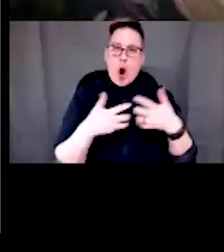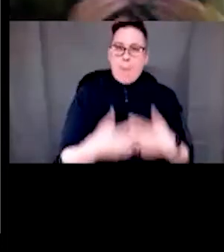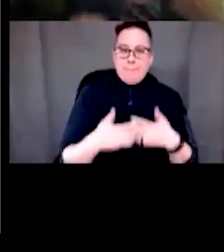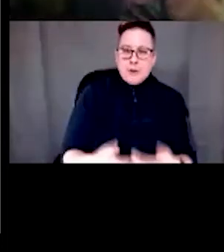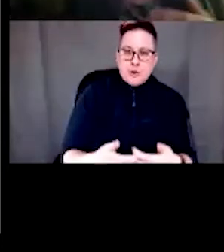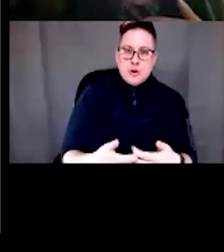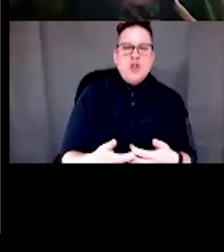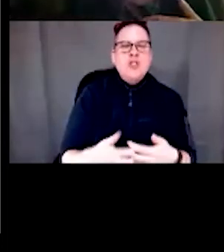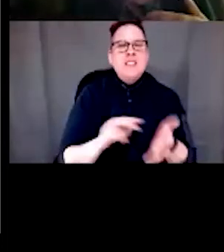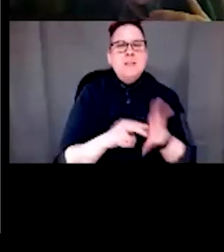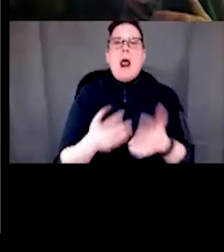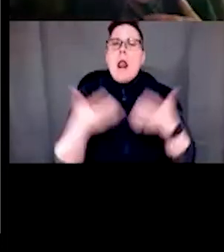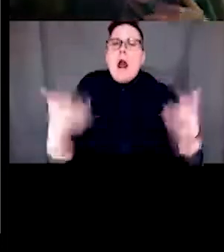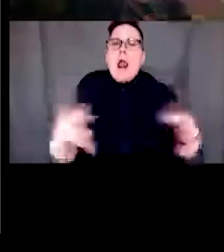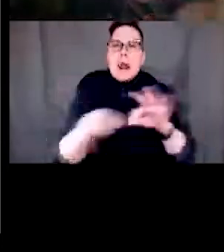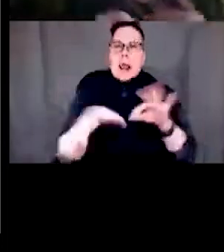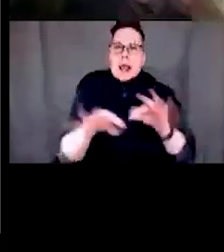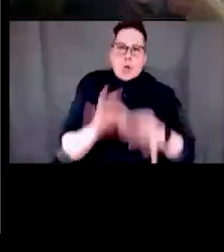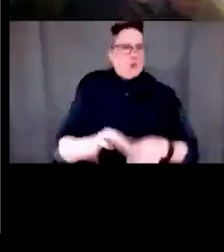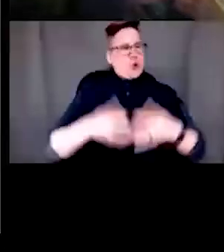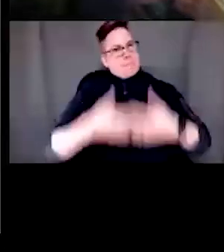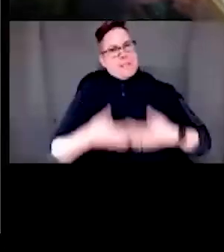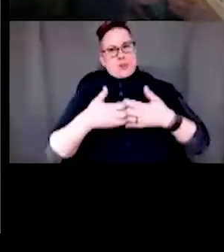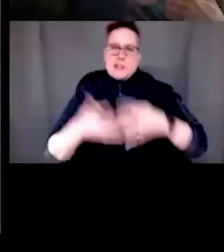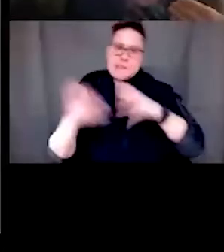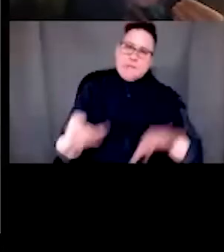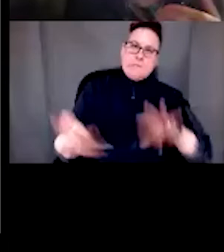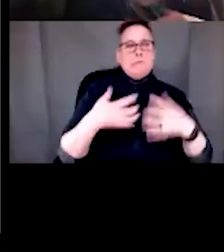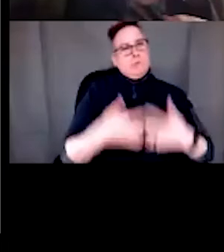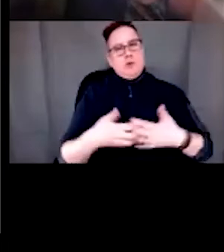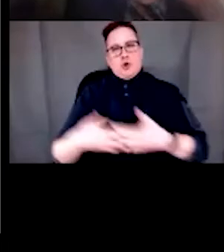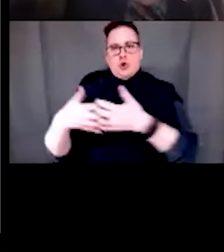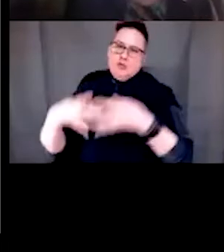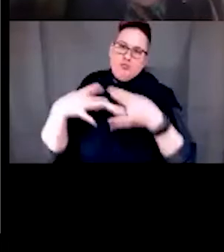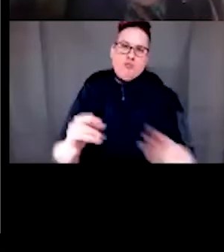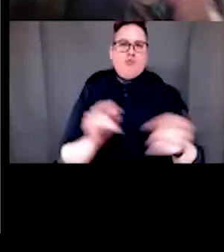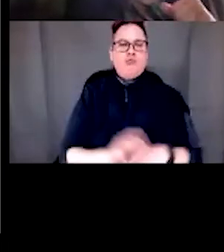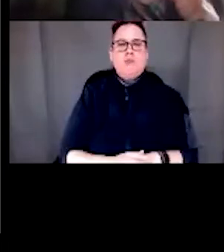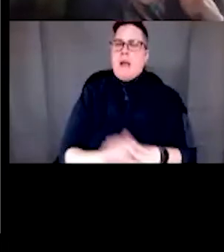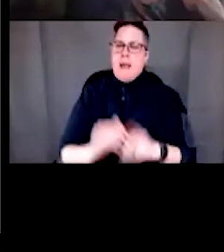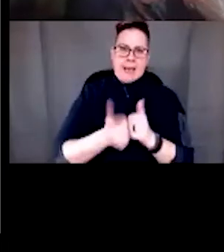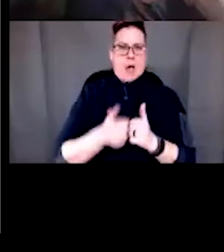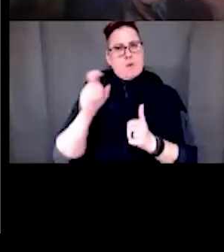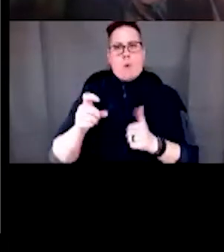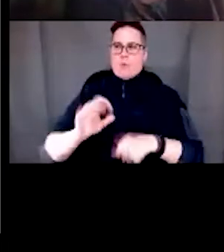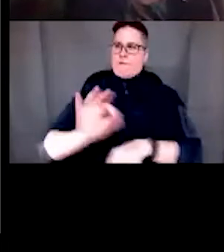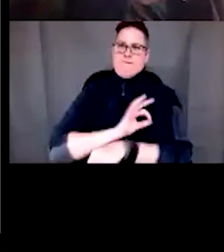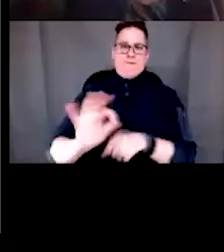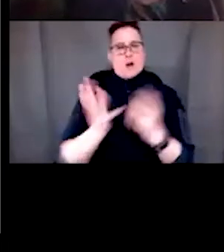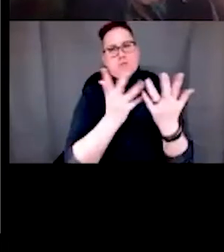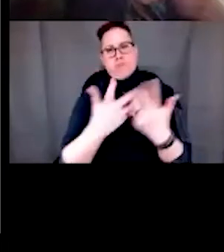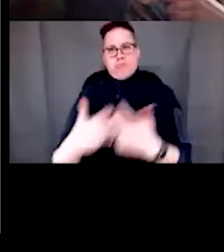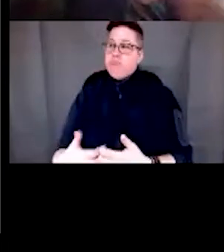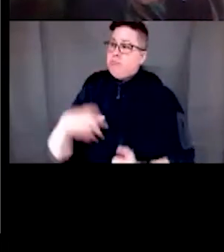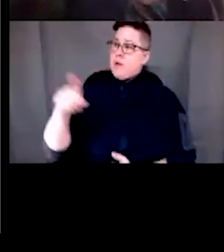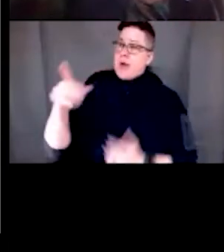of mechanistic language in organizational systems about how they're supposed to work, and if you're in a